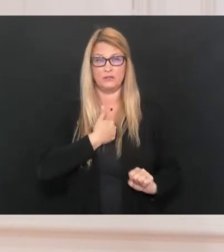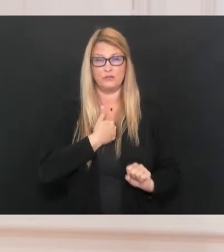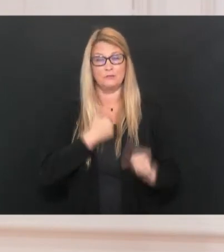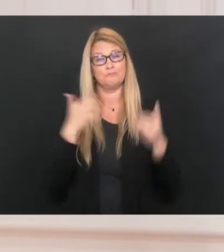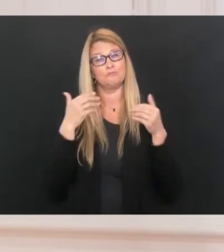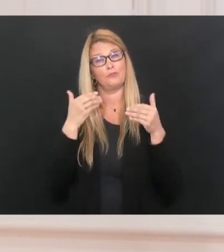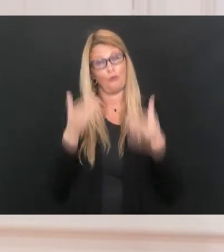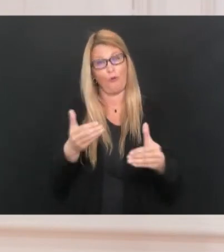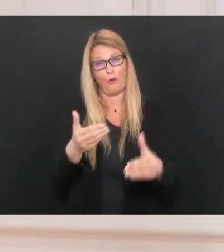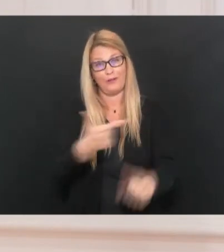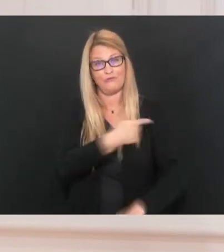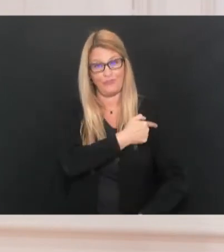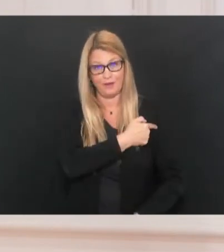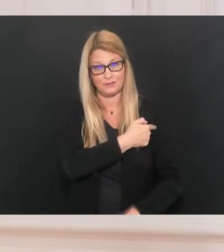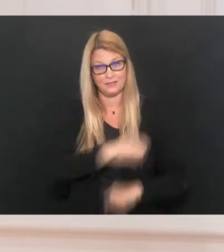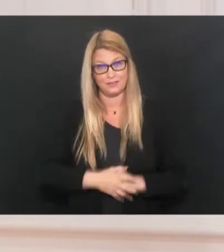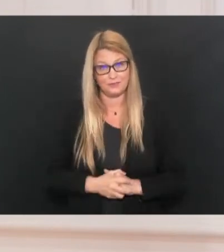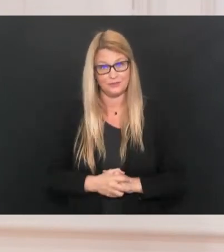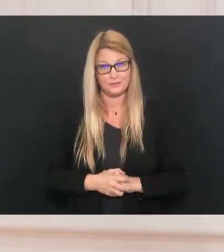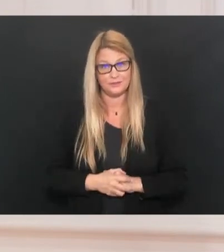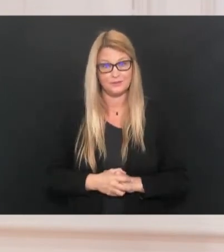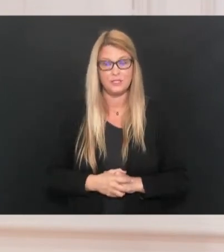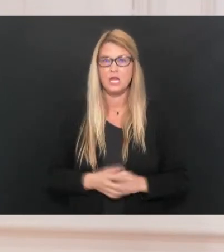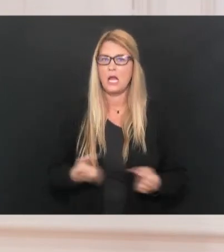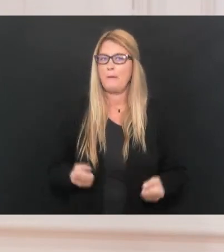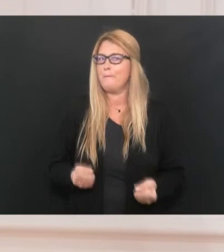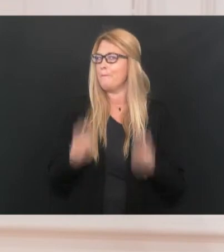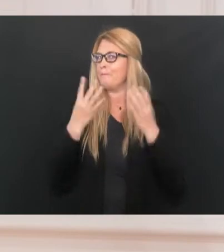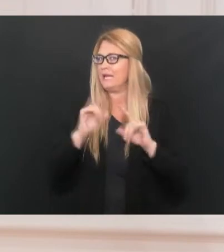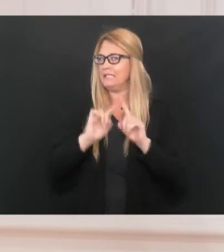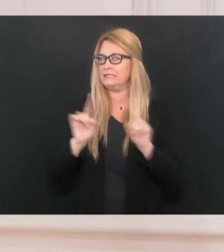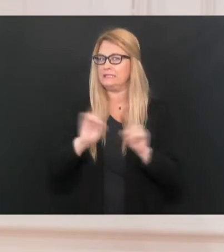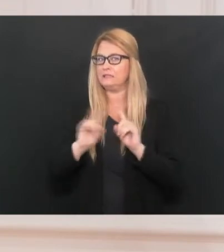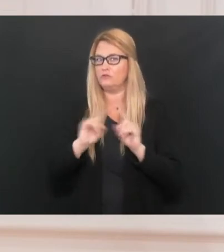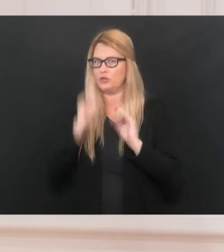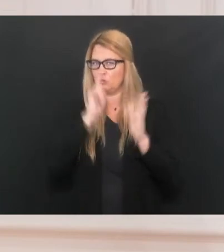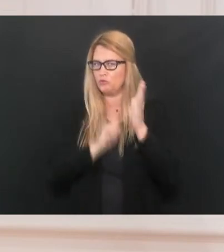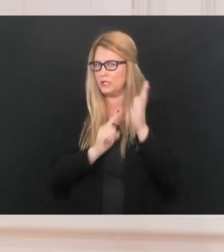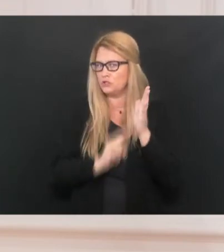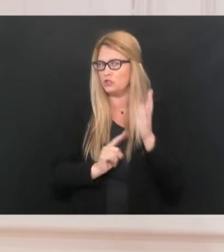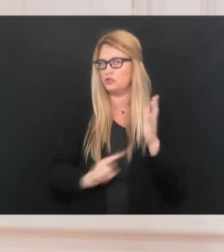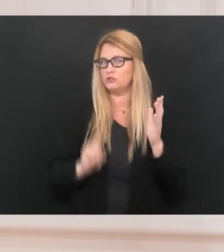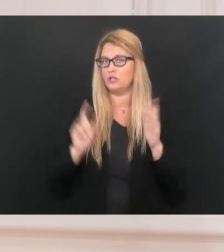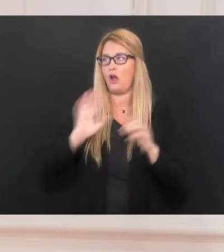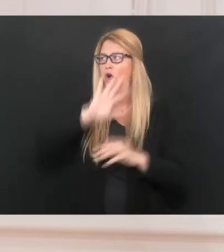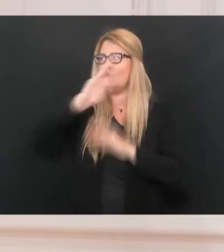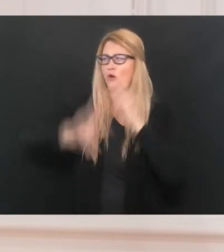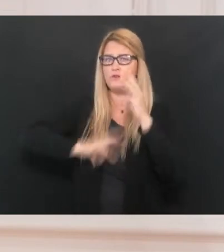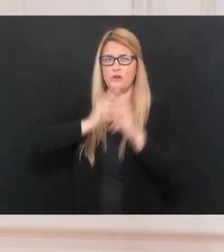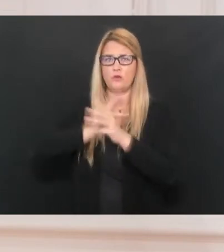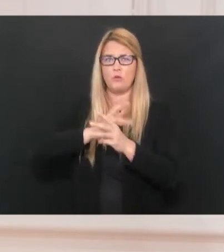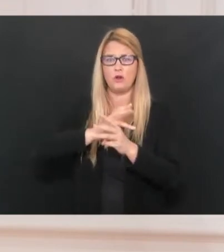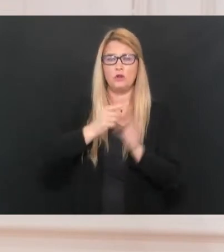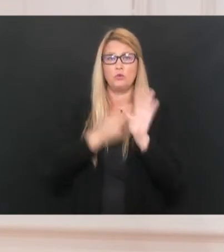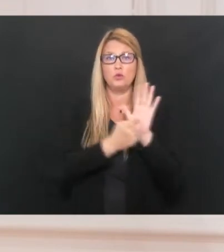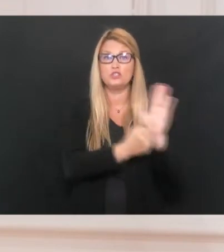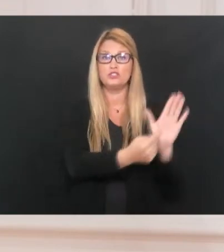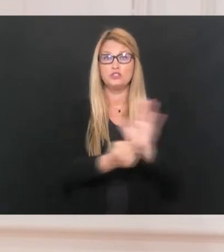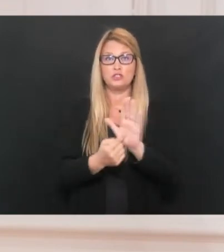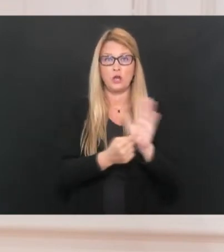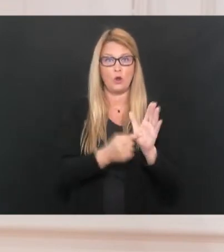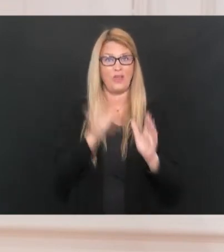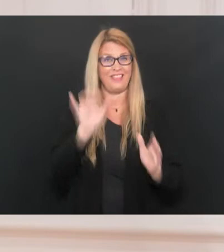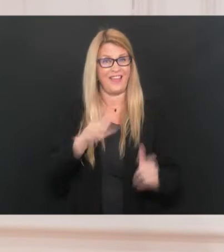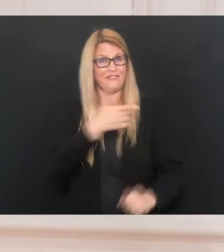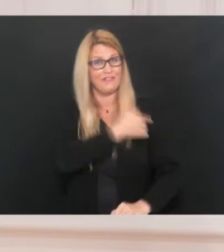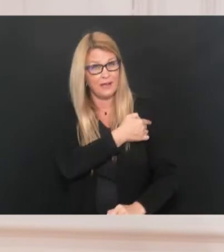vaccinated. Many studies are coming out from around the world that demonstrate the effectiveness of these vaccines